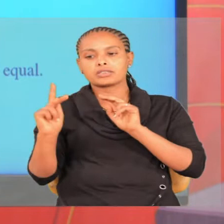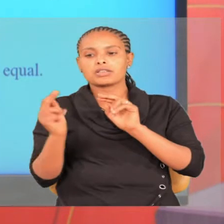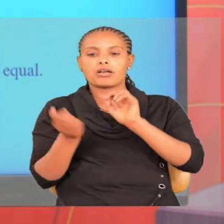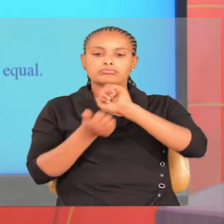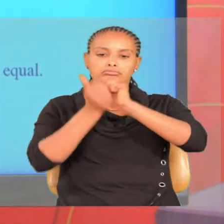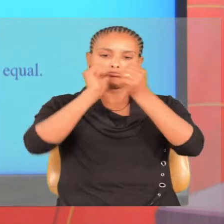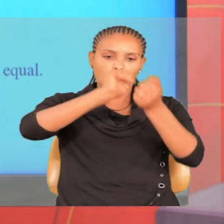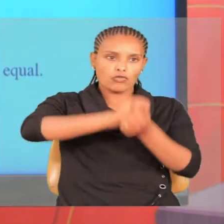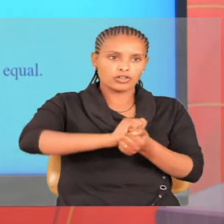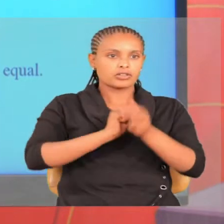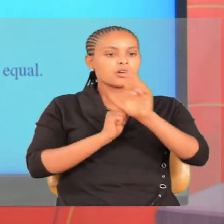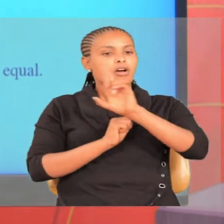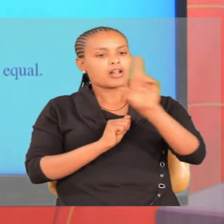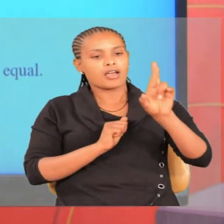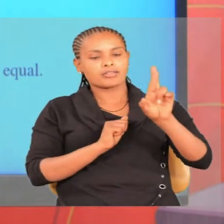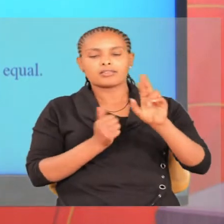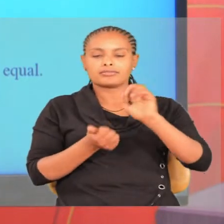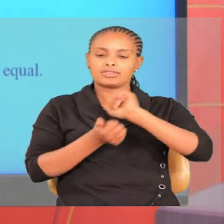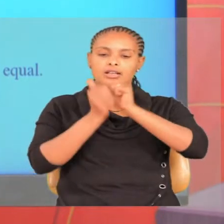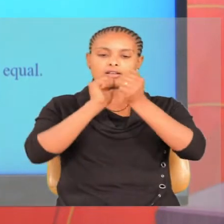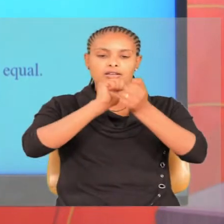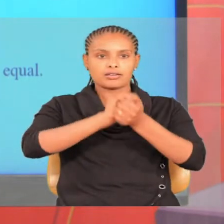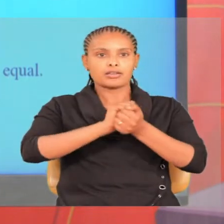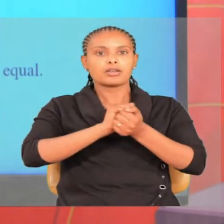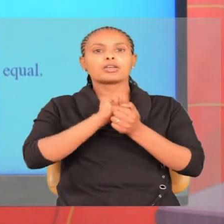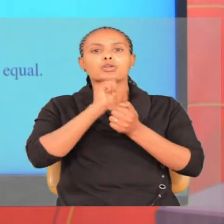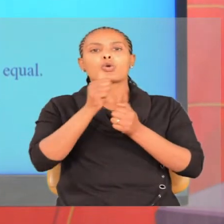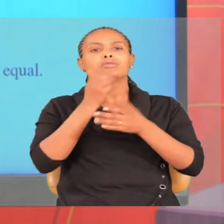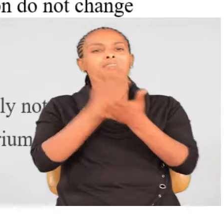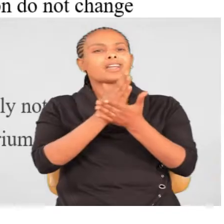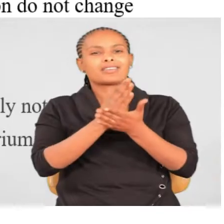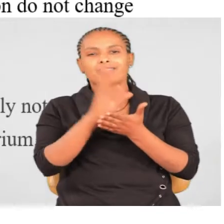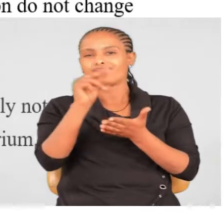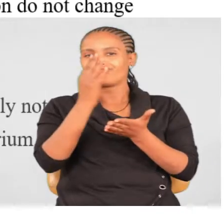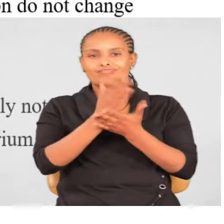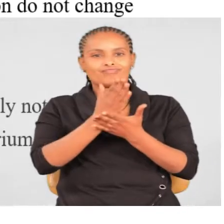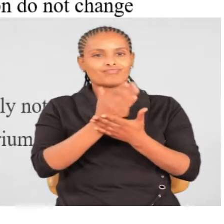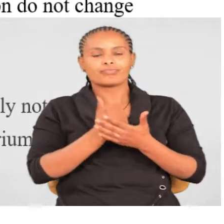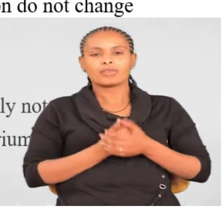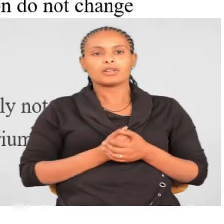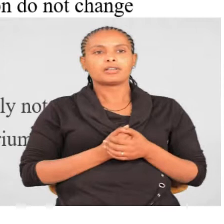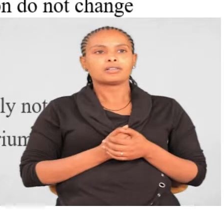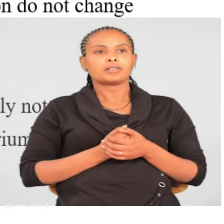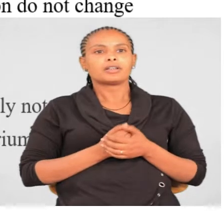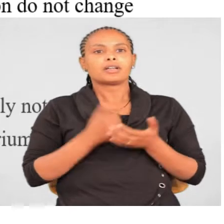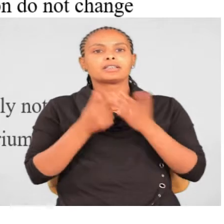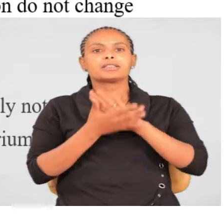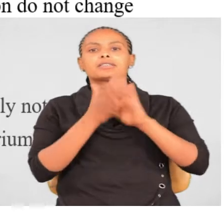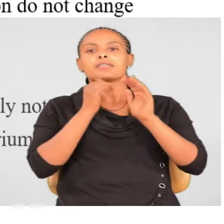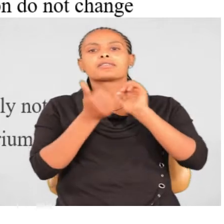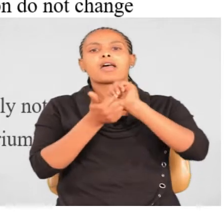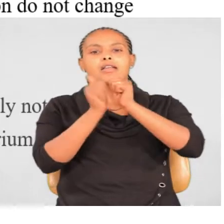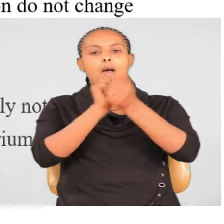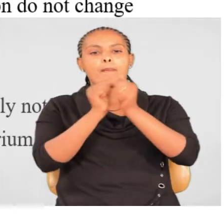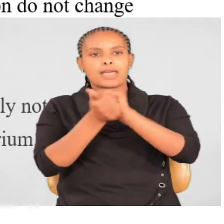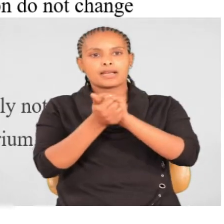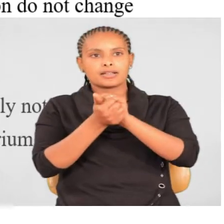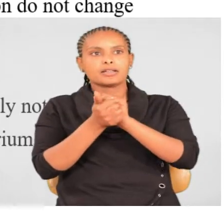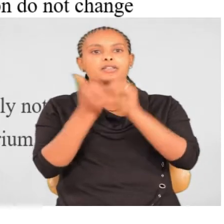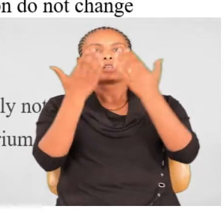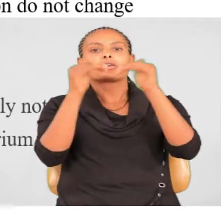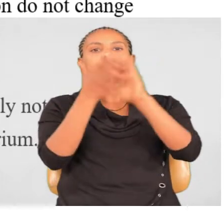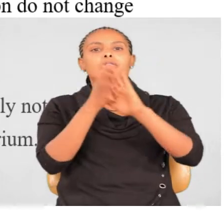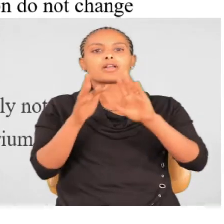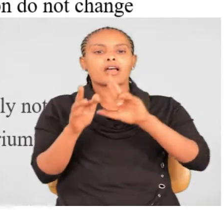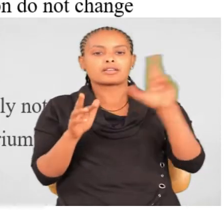Products converted into reactant is not static, it's dynamic. The concentrations